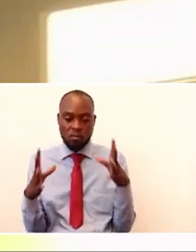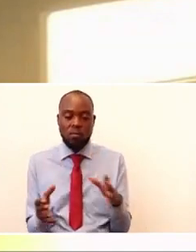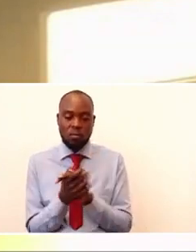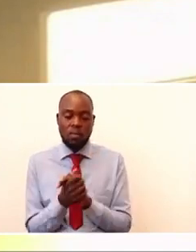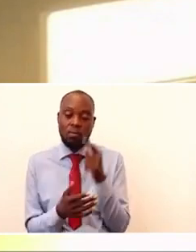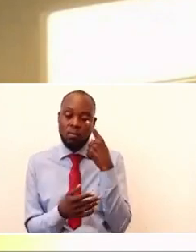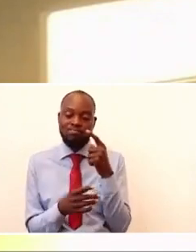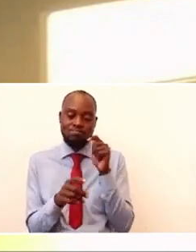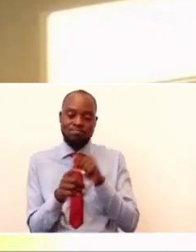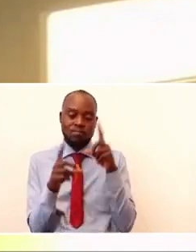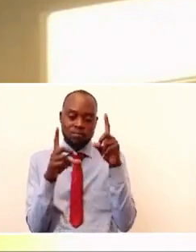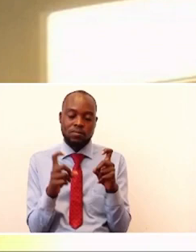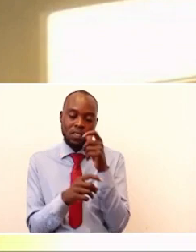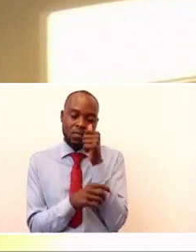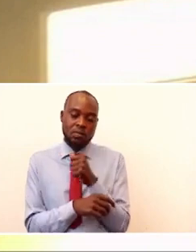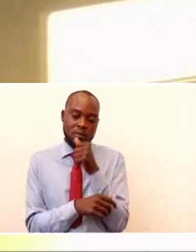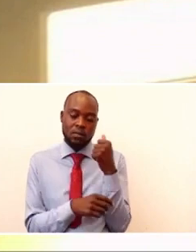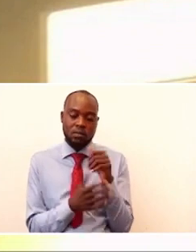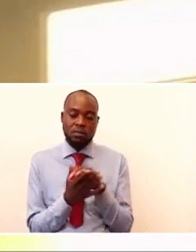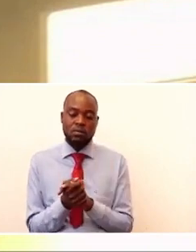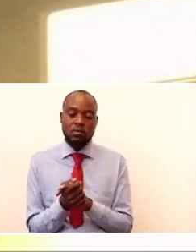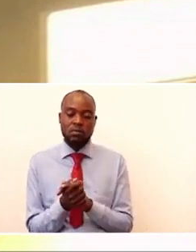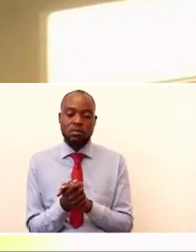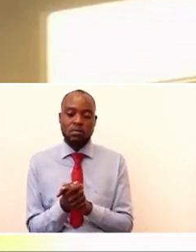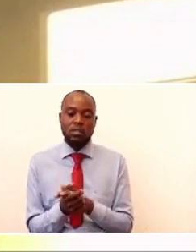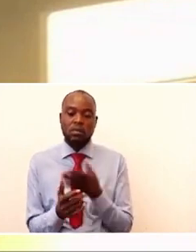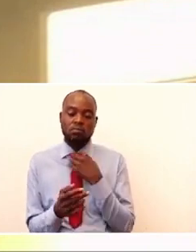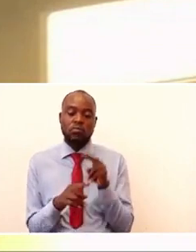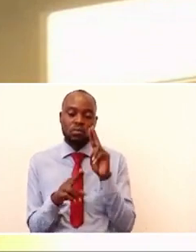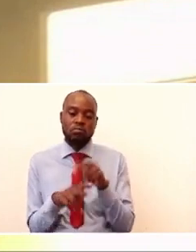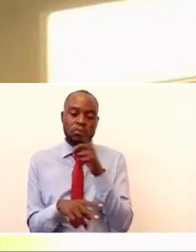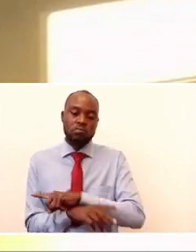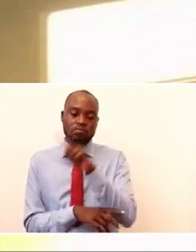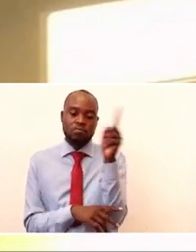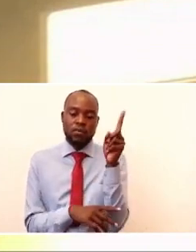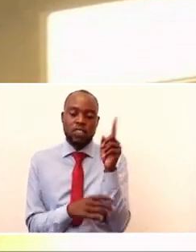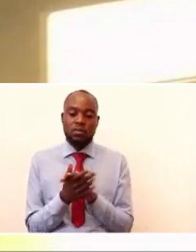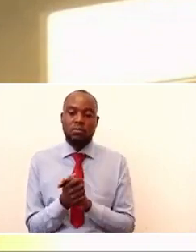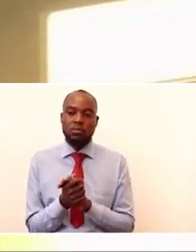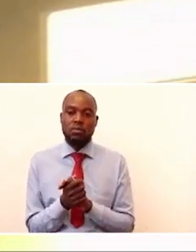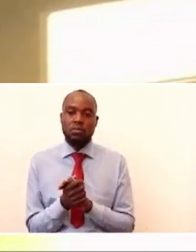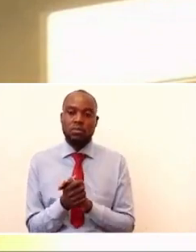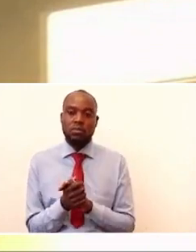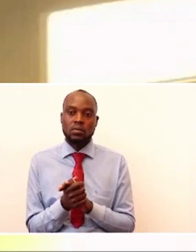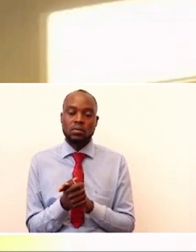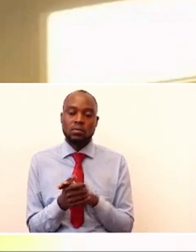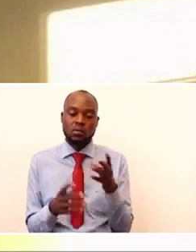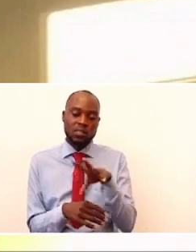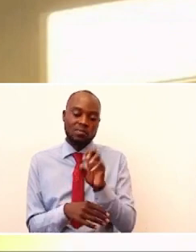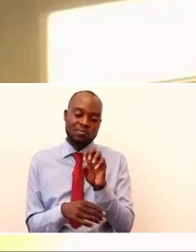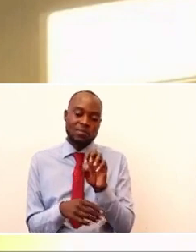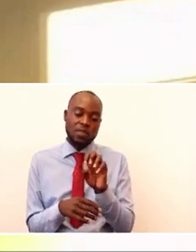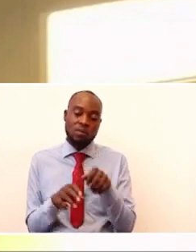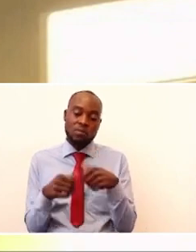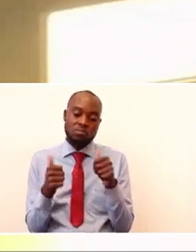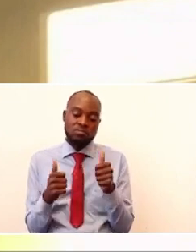digital currency, it will still be the national currency, and its stability will depend on how good are the macro policies,